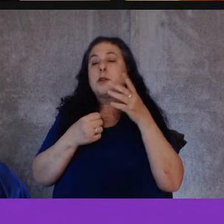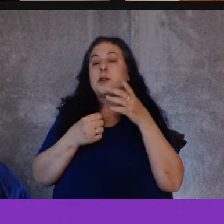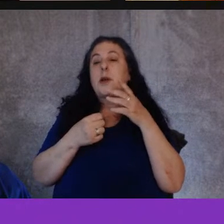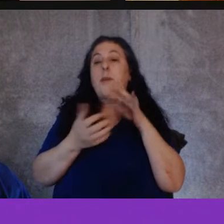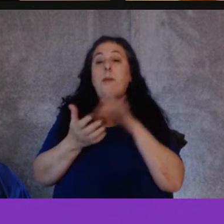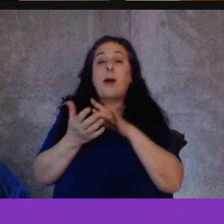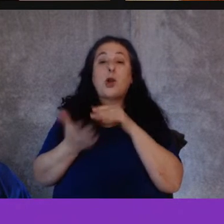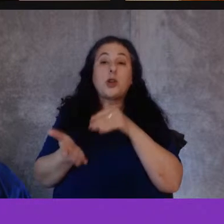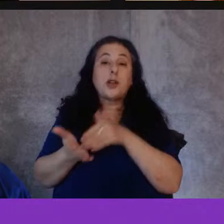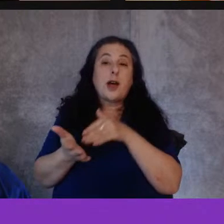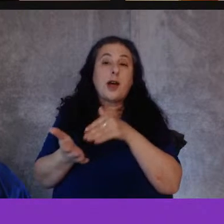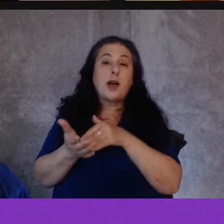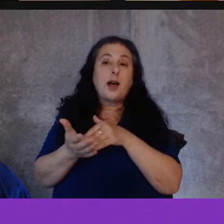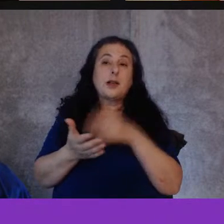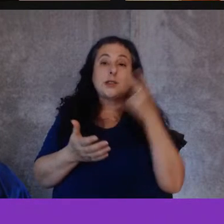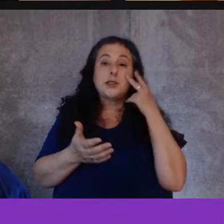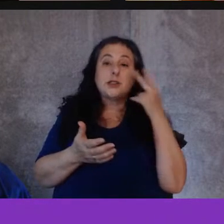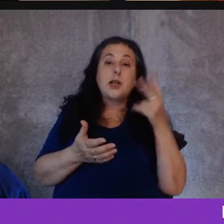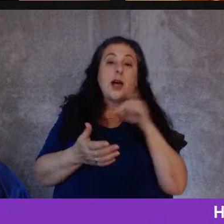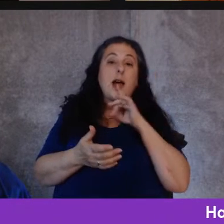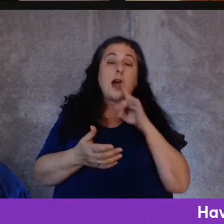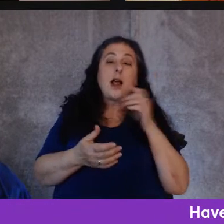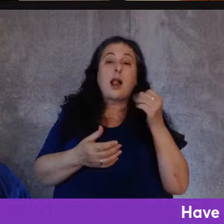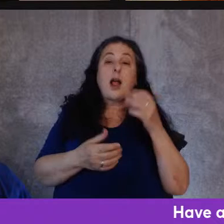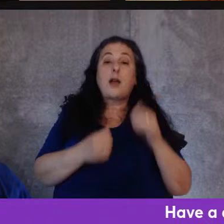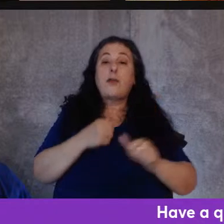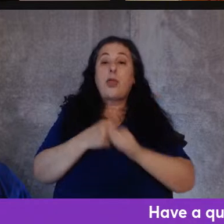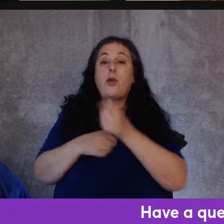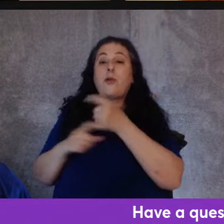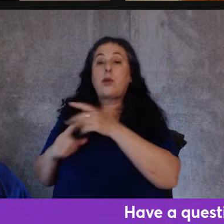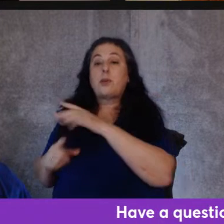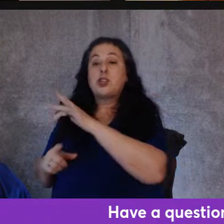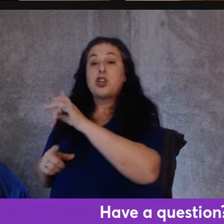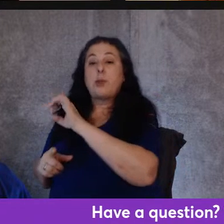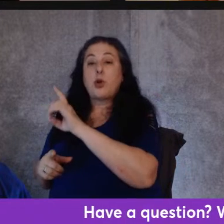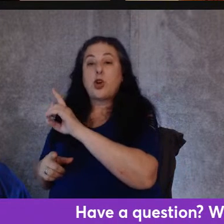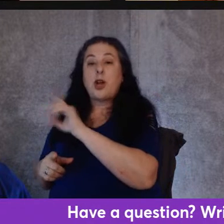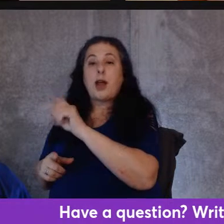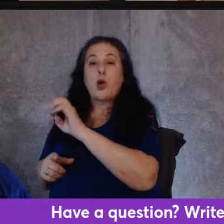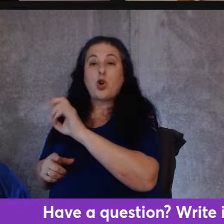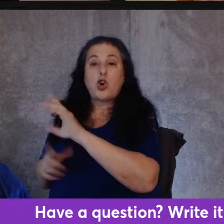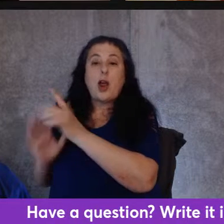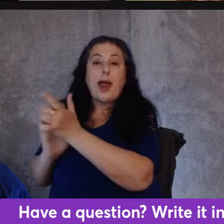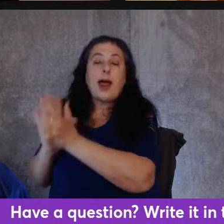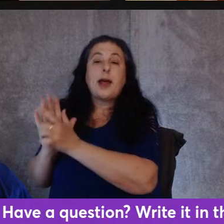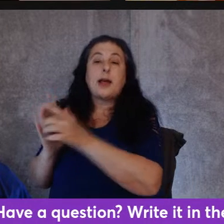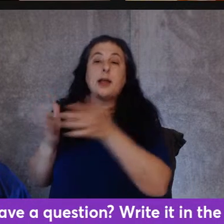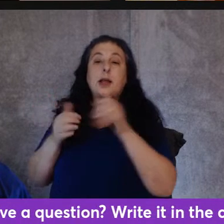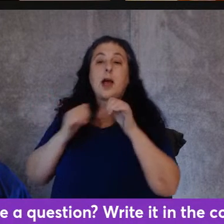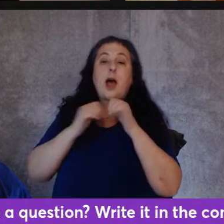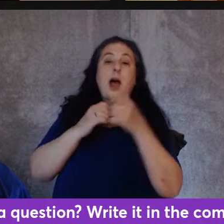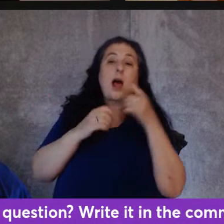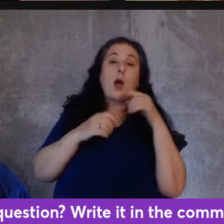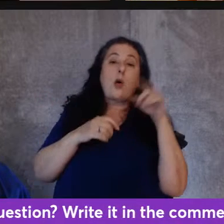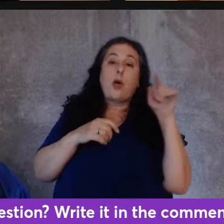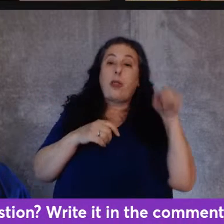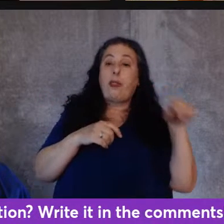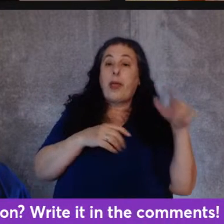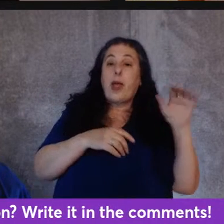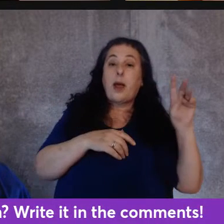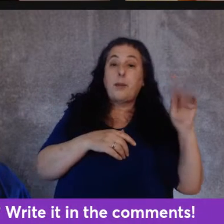doctors saw actually a lot of threat from the Shepherd-Towner Act, because the way they saw